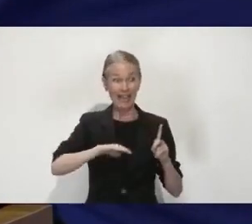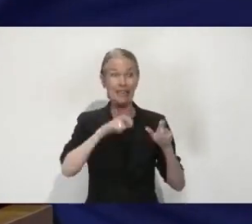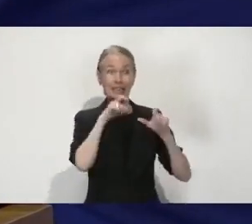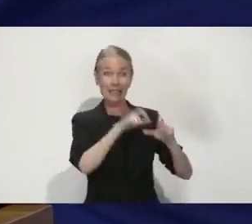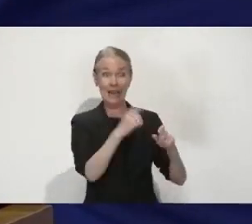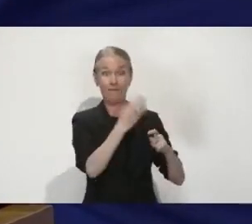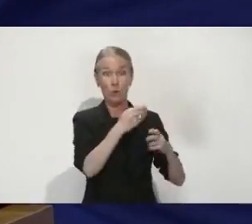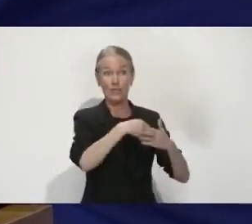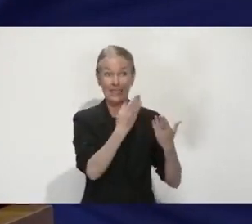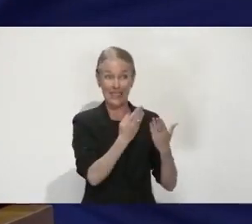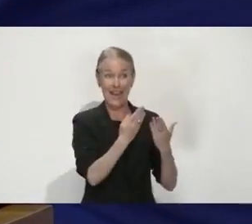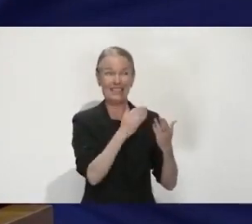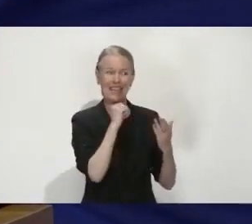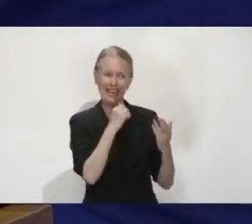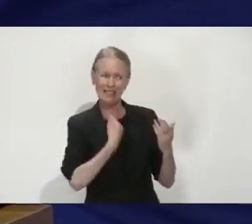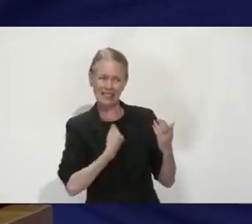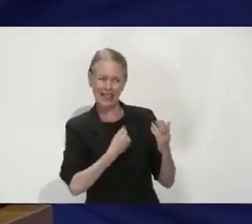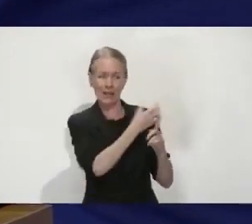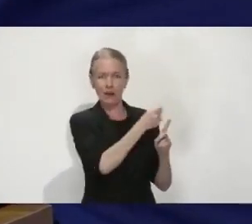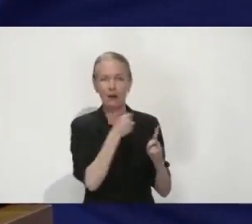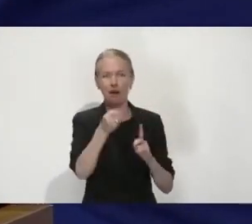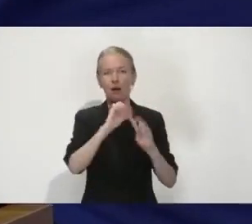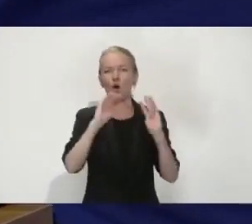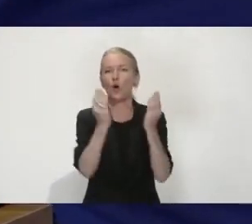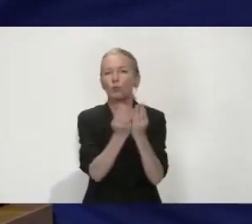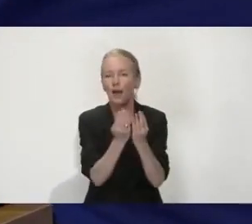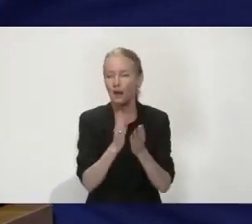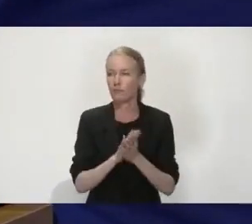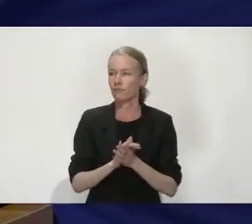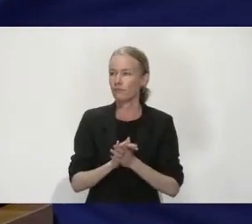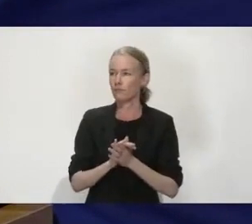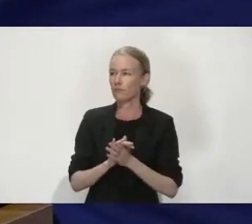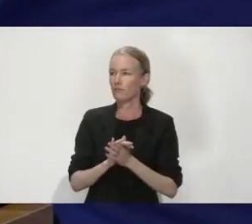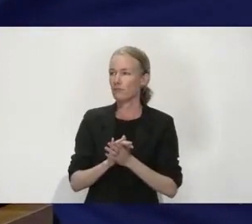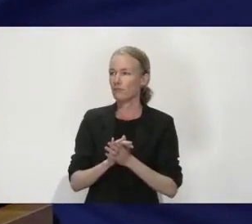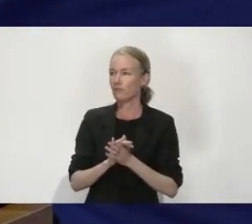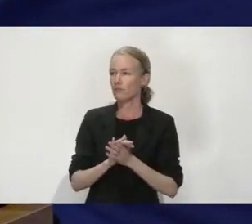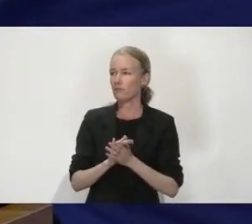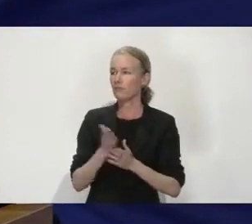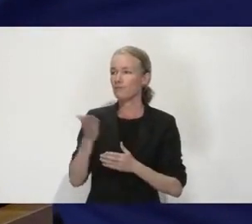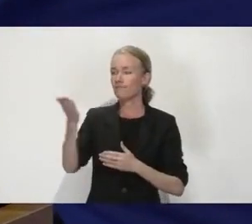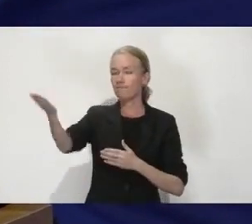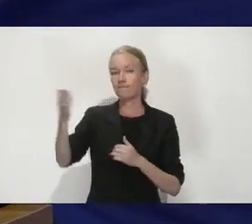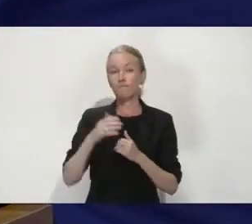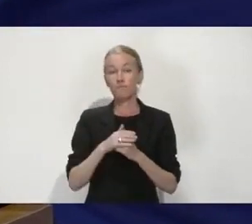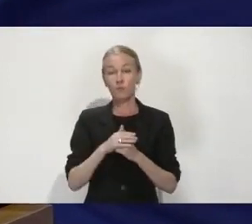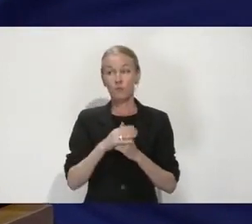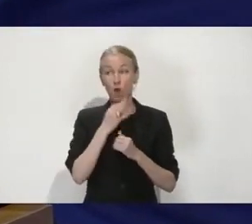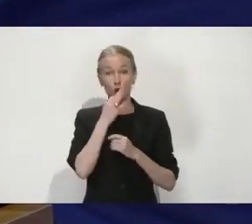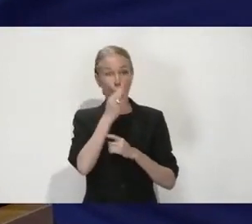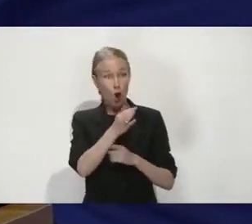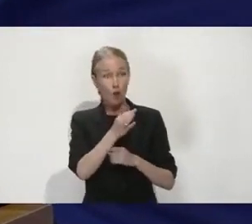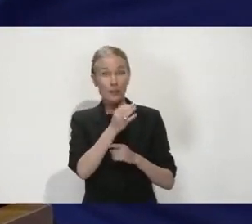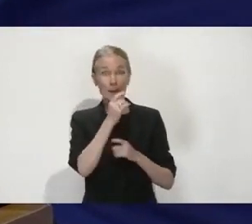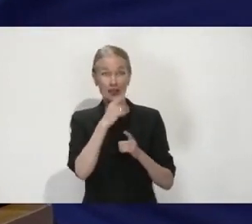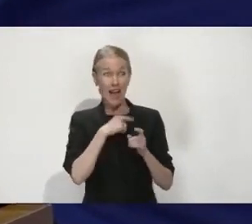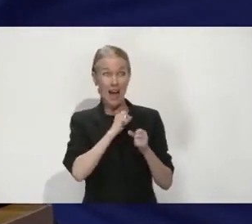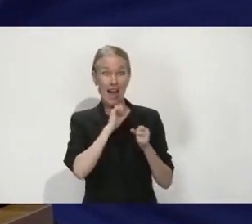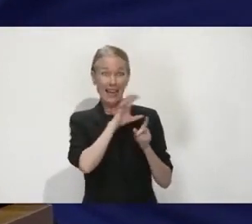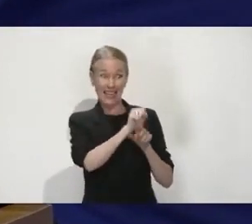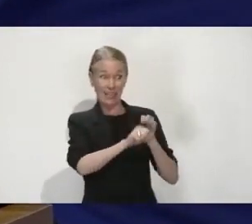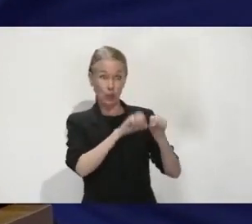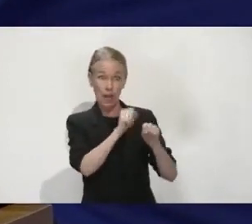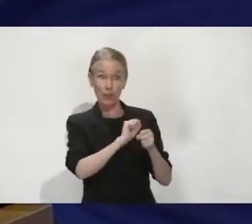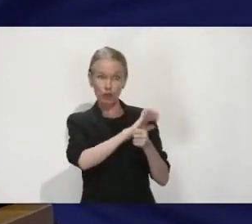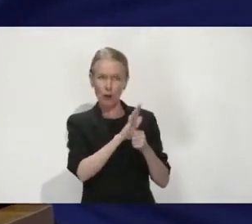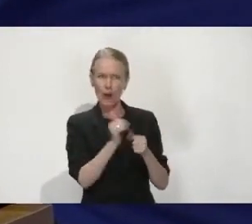necessary, quarantine them. The positive cases connected to that Air India flight. What can you tell us about the crew on board that flight? Have